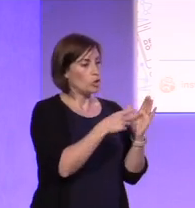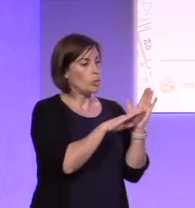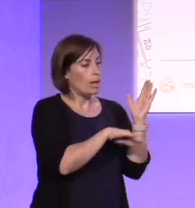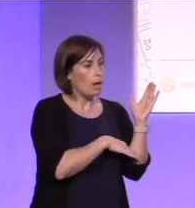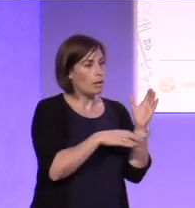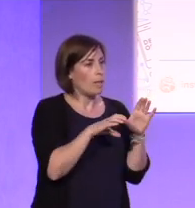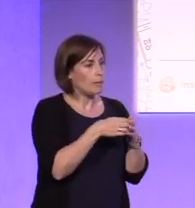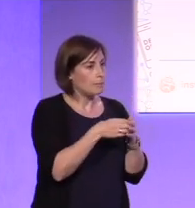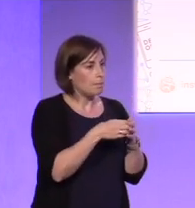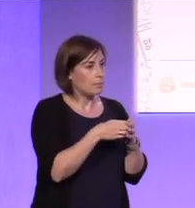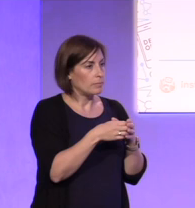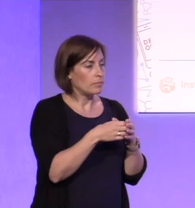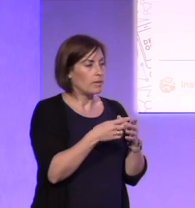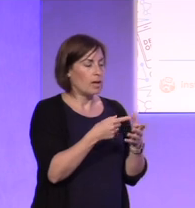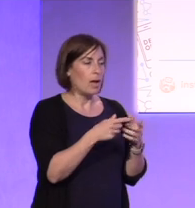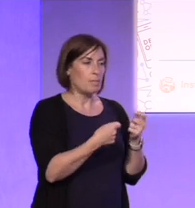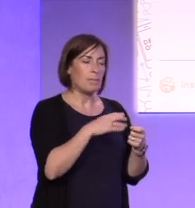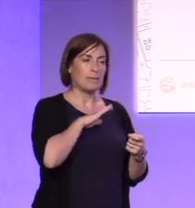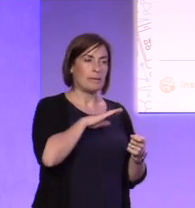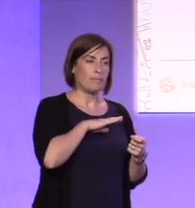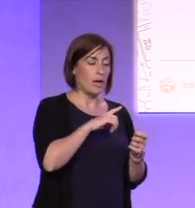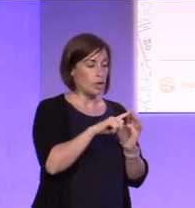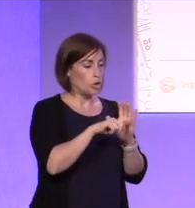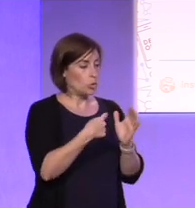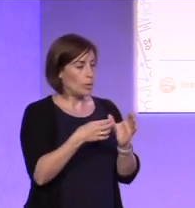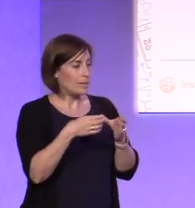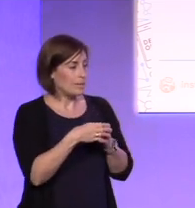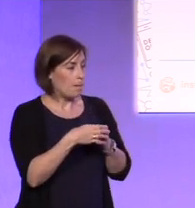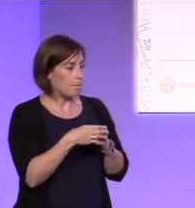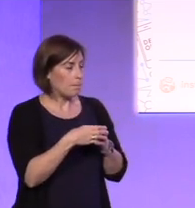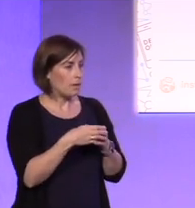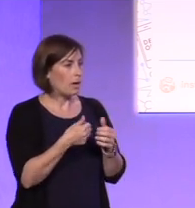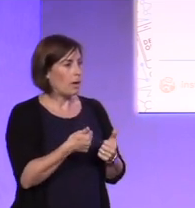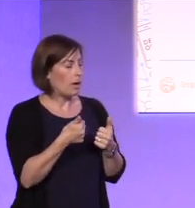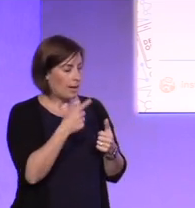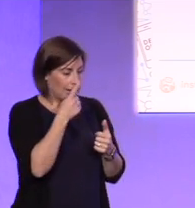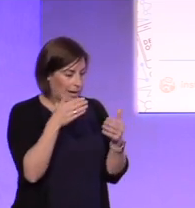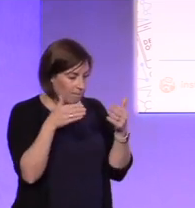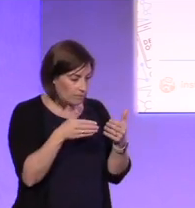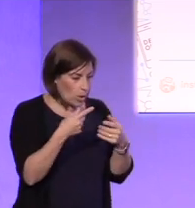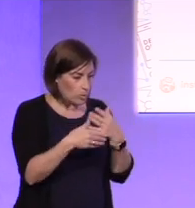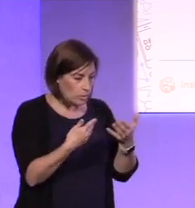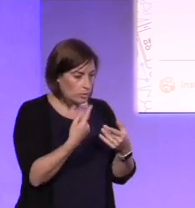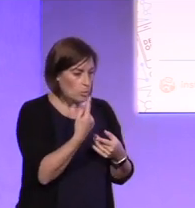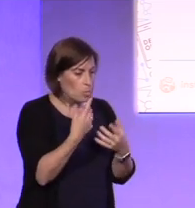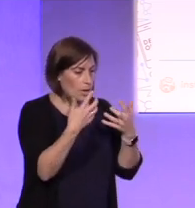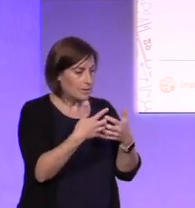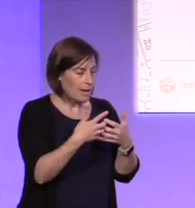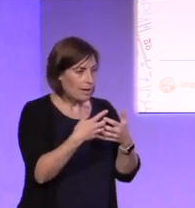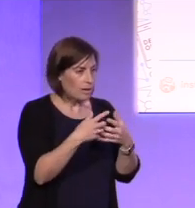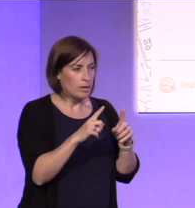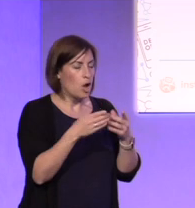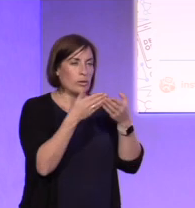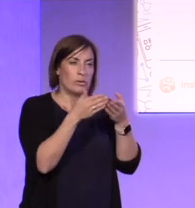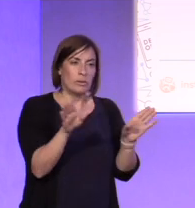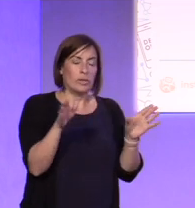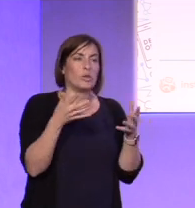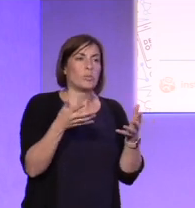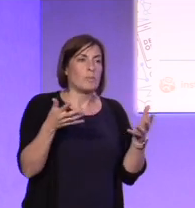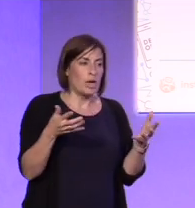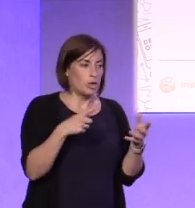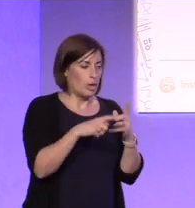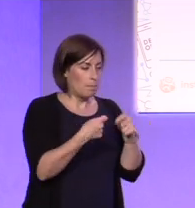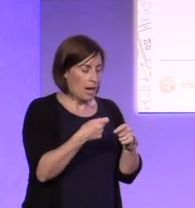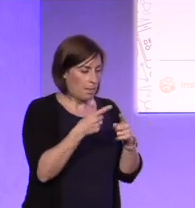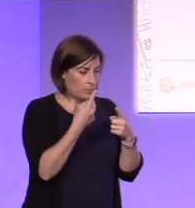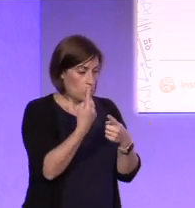incredibly rewarding. For the more junior members of the team, they were able to focus on a specific technology area and start to understand it and appreciate